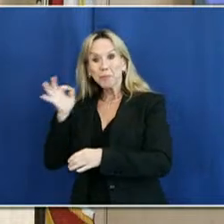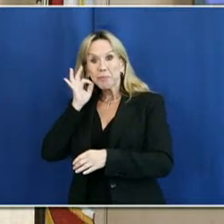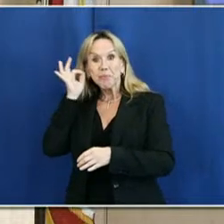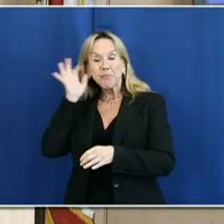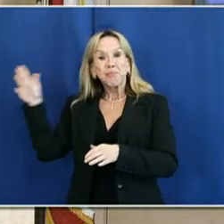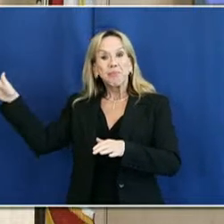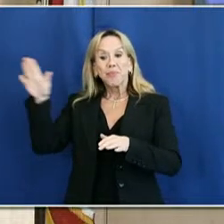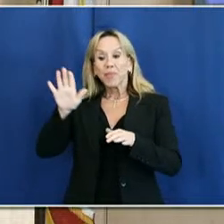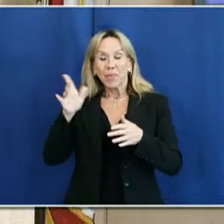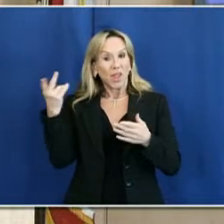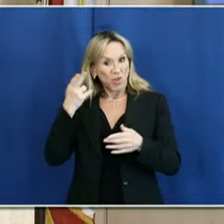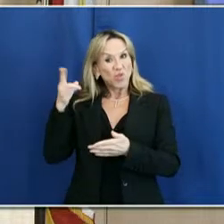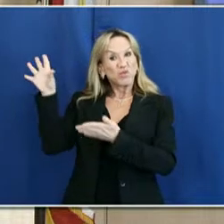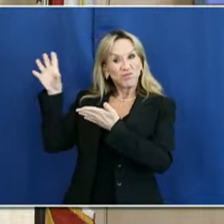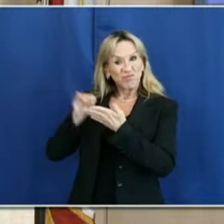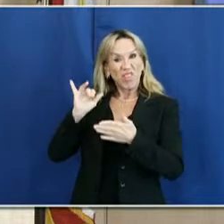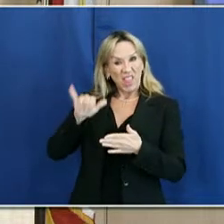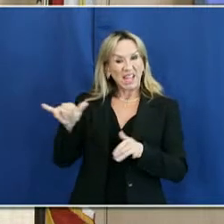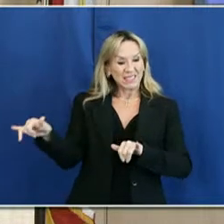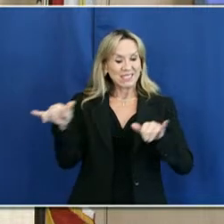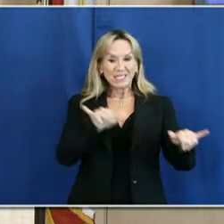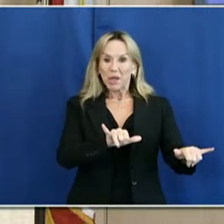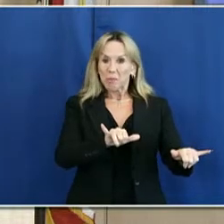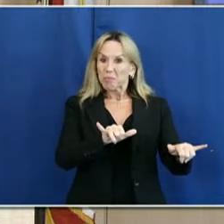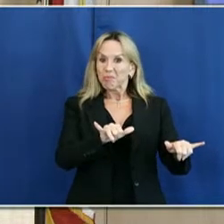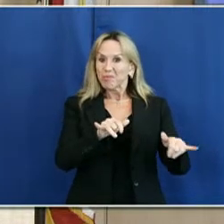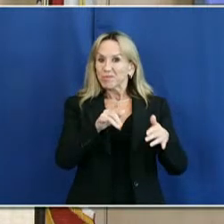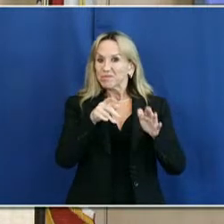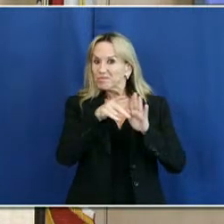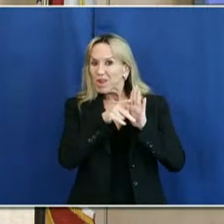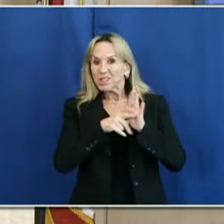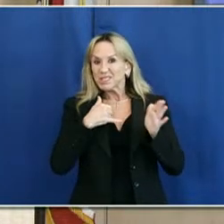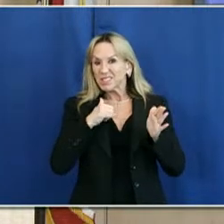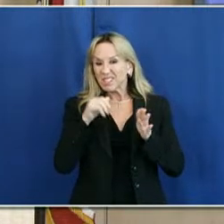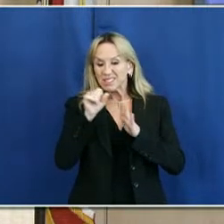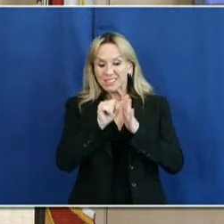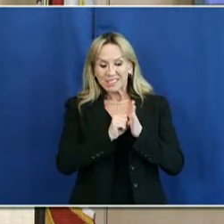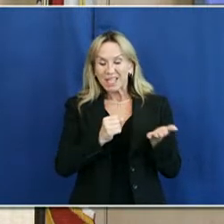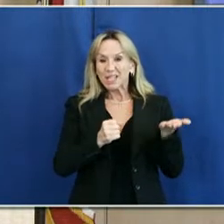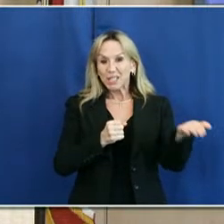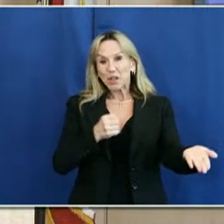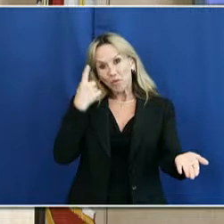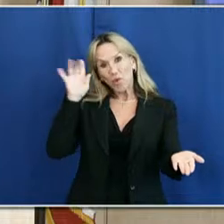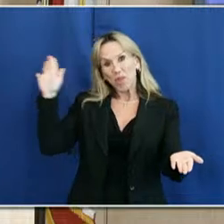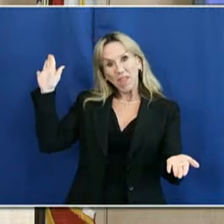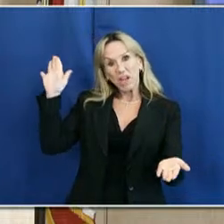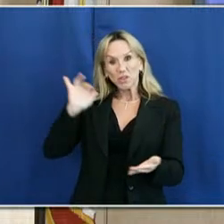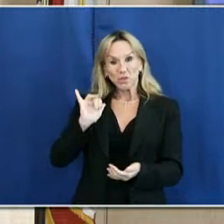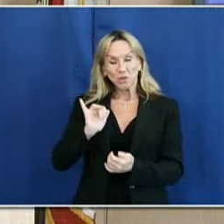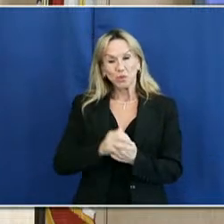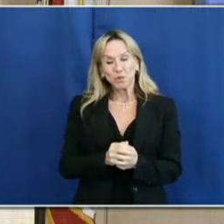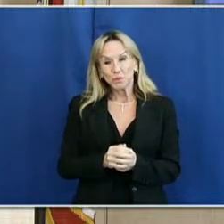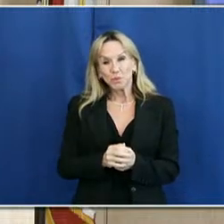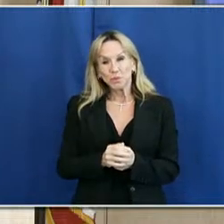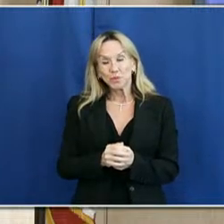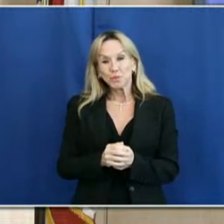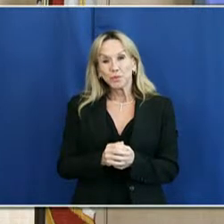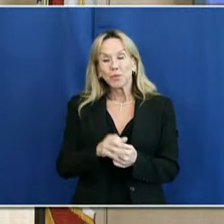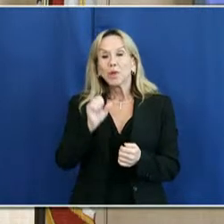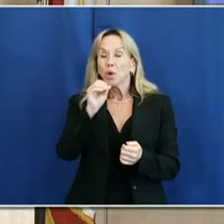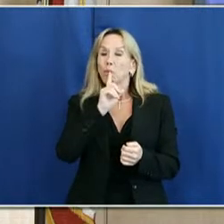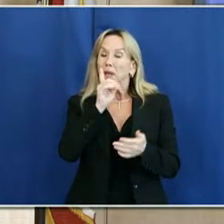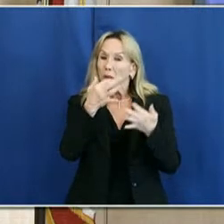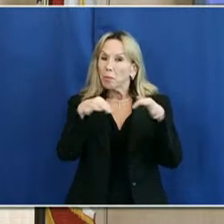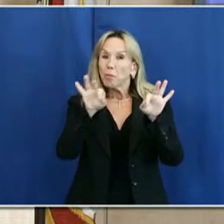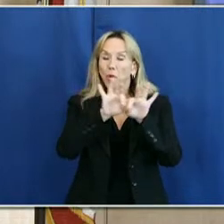the programs that are on their tribal lands at the casinos. I think that it's important to note that there